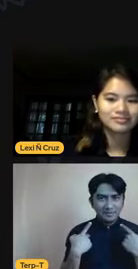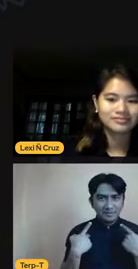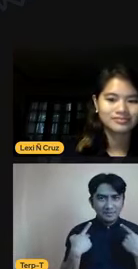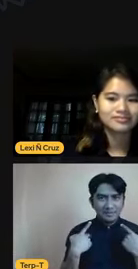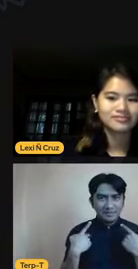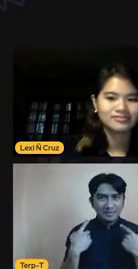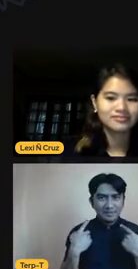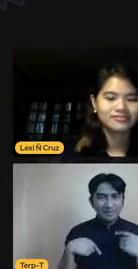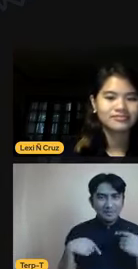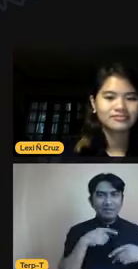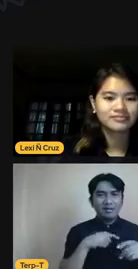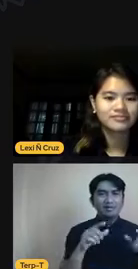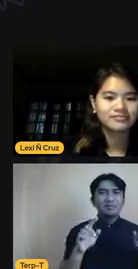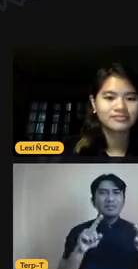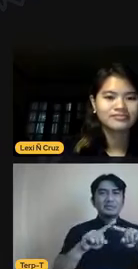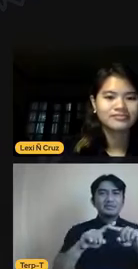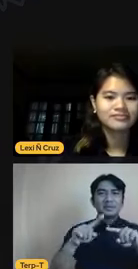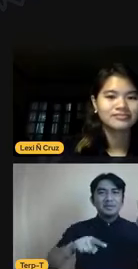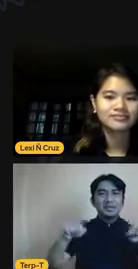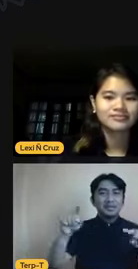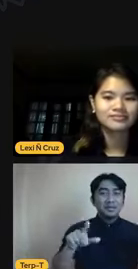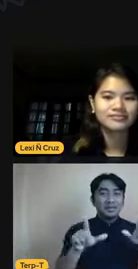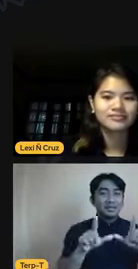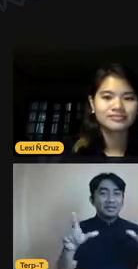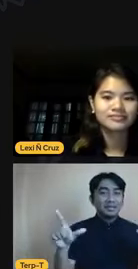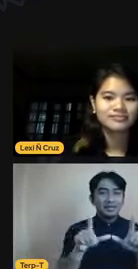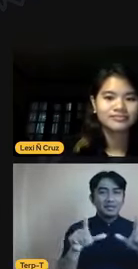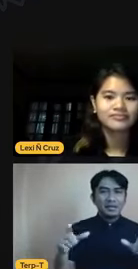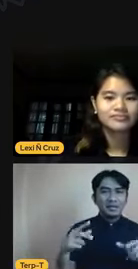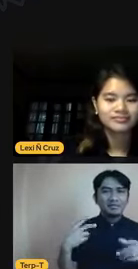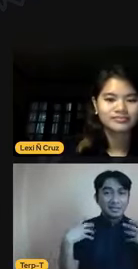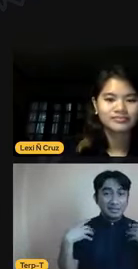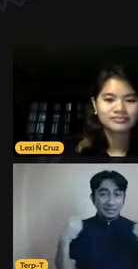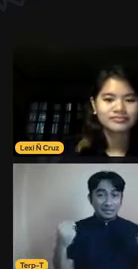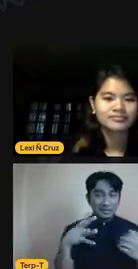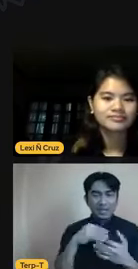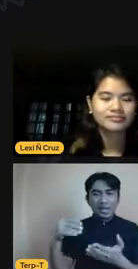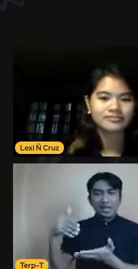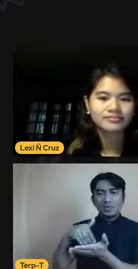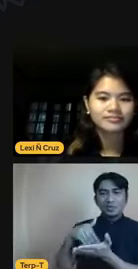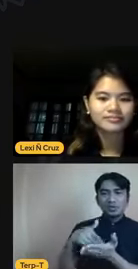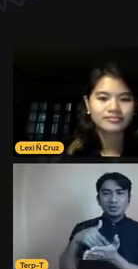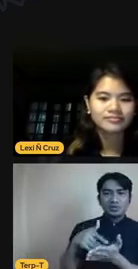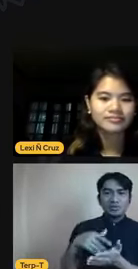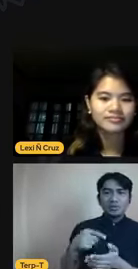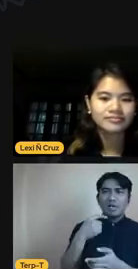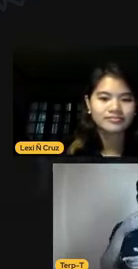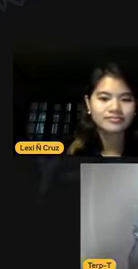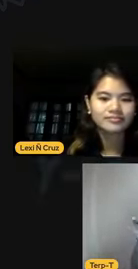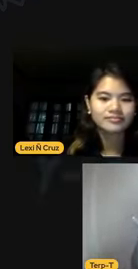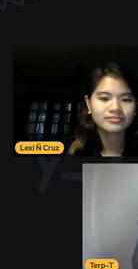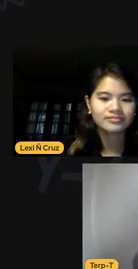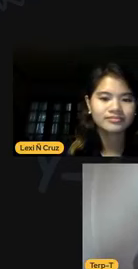our level of strengths and weaknesses, diba? And sa corporate, laging sinasabi na